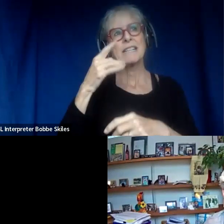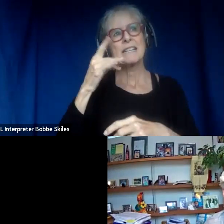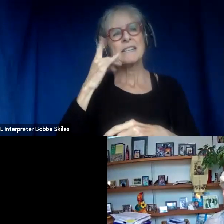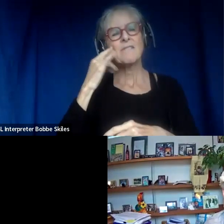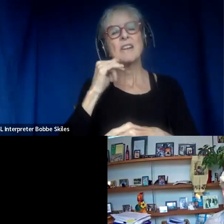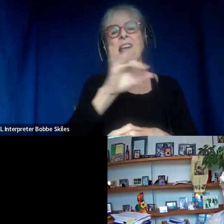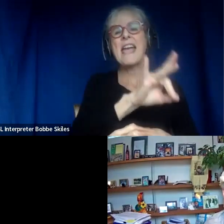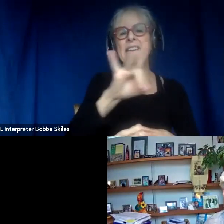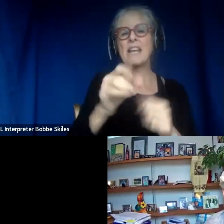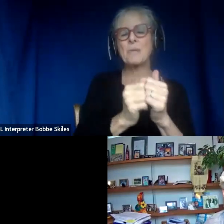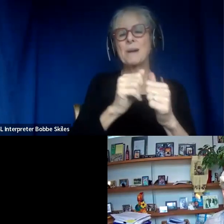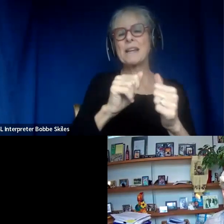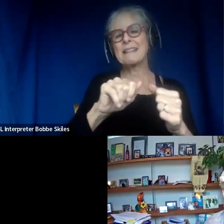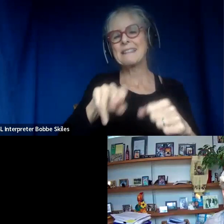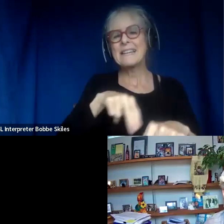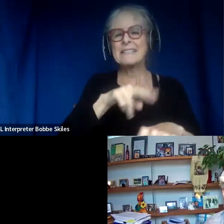and tribal